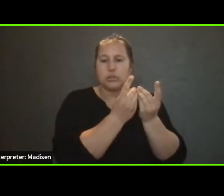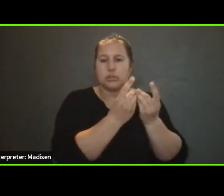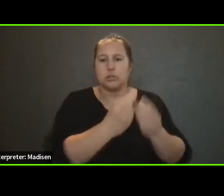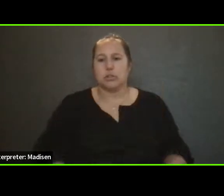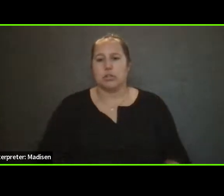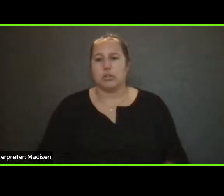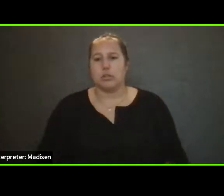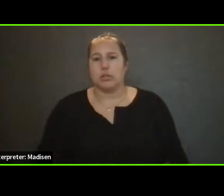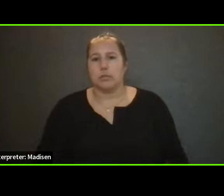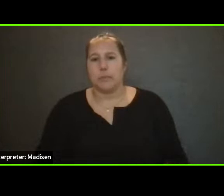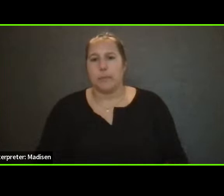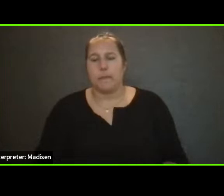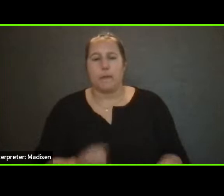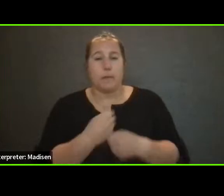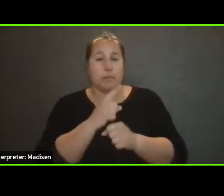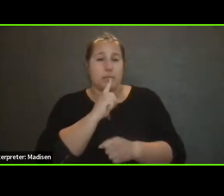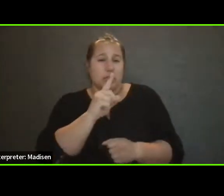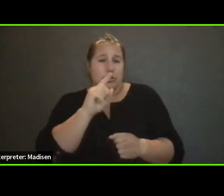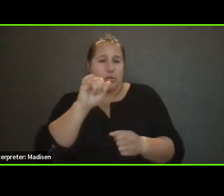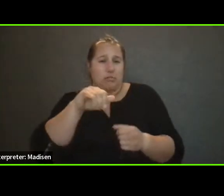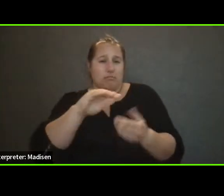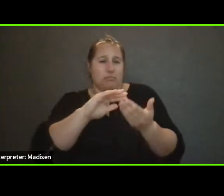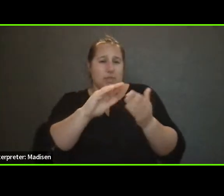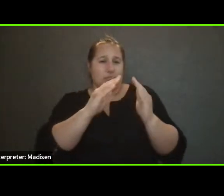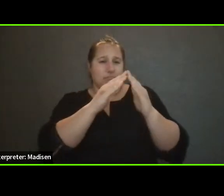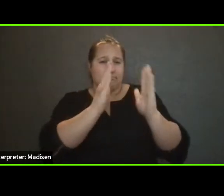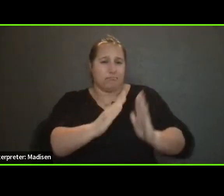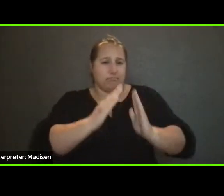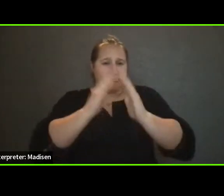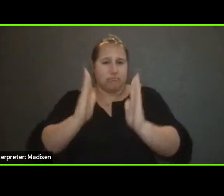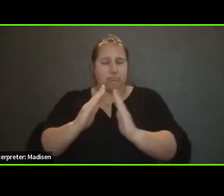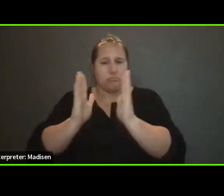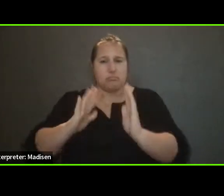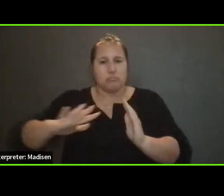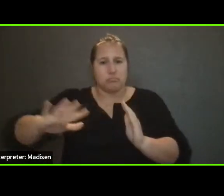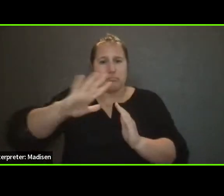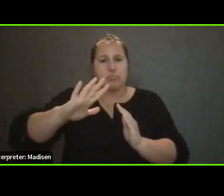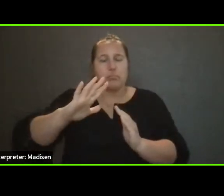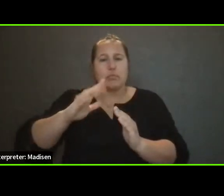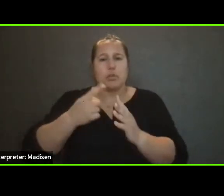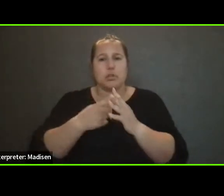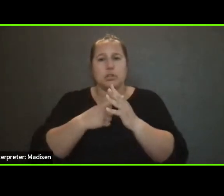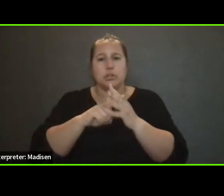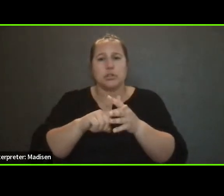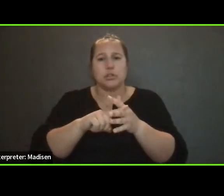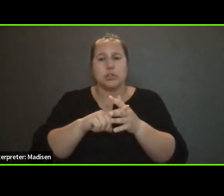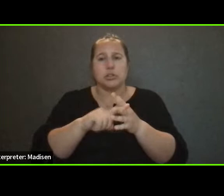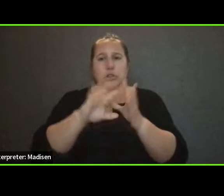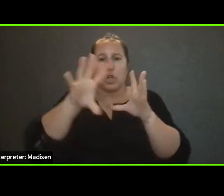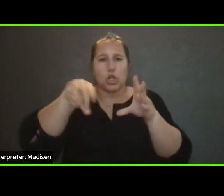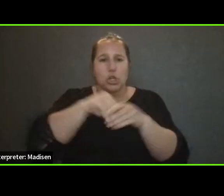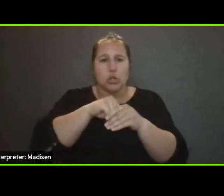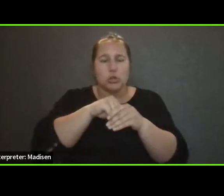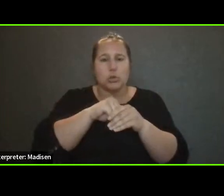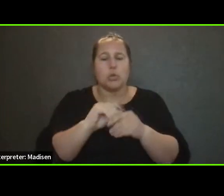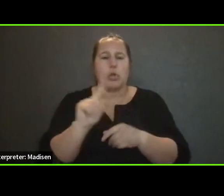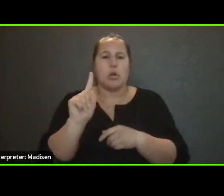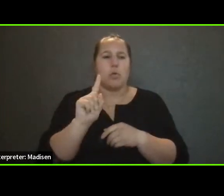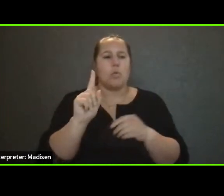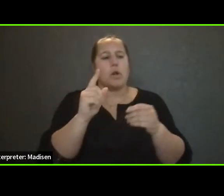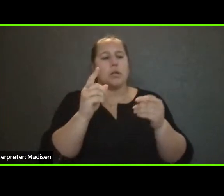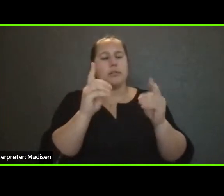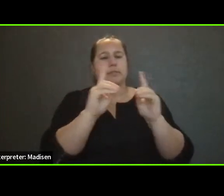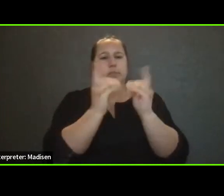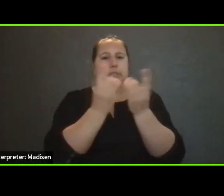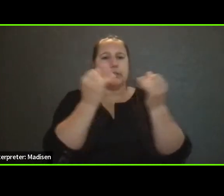neighborhoods and the communities, those communities of common interest are taken into account when we draw the district lines. We need information, we need a charter change,